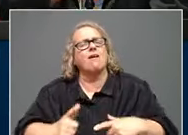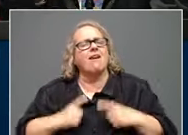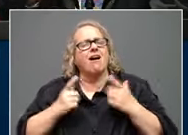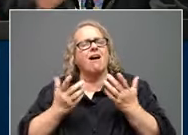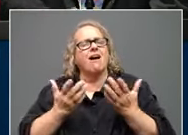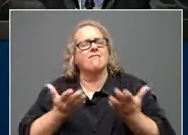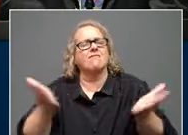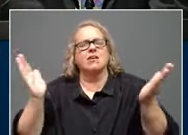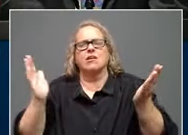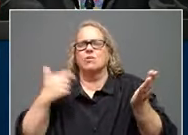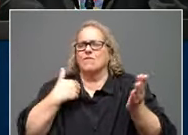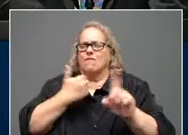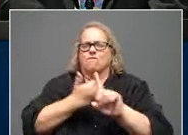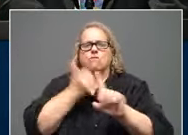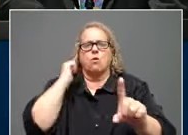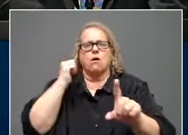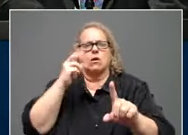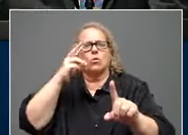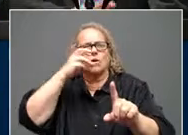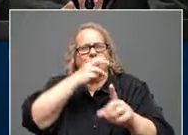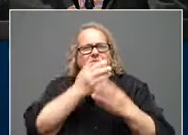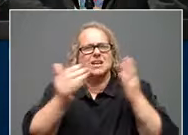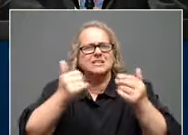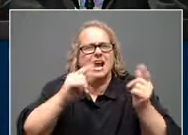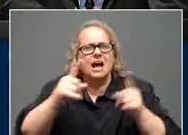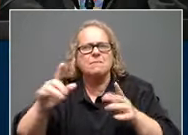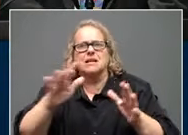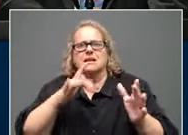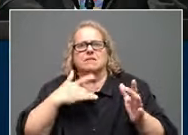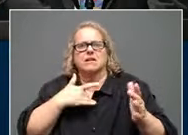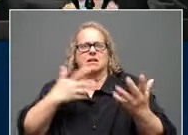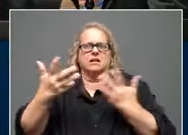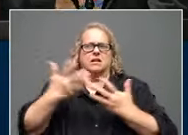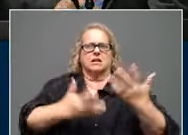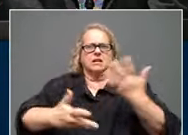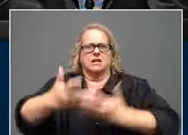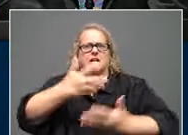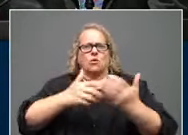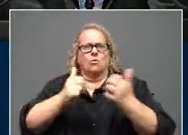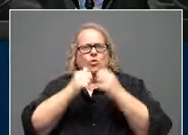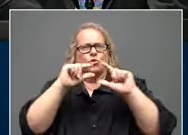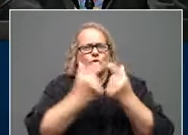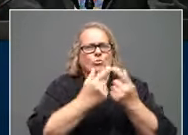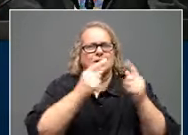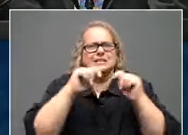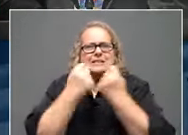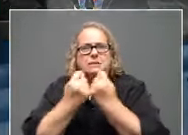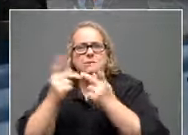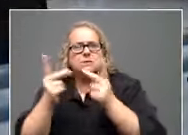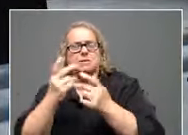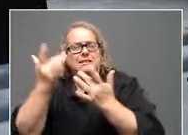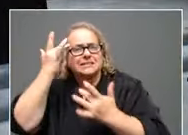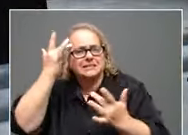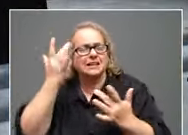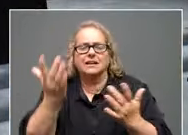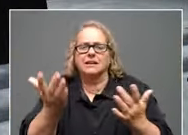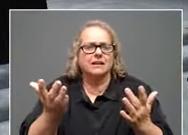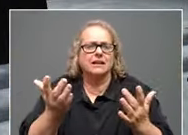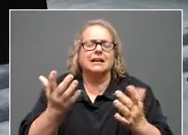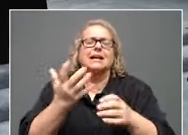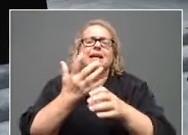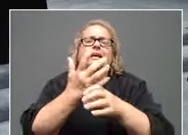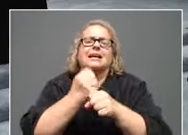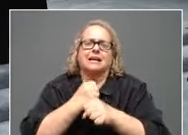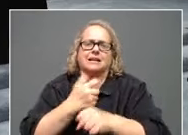some of those weird things that have been happening out there with all sorts of groups and teams and things like that. Get